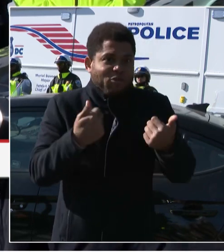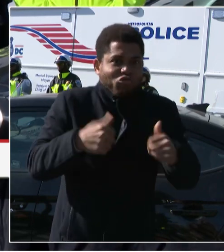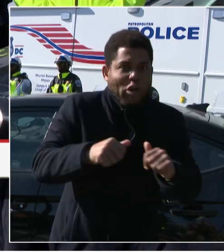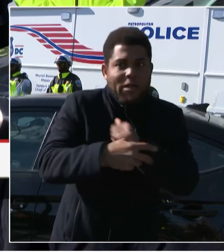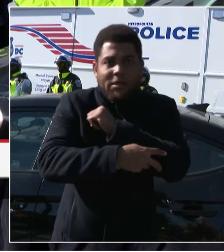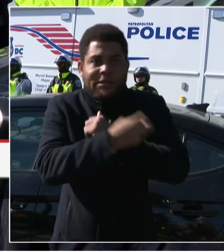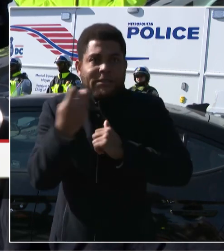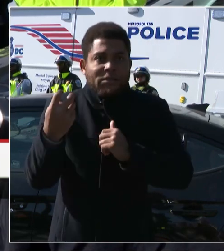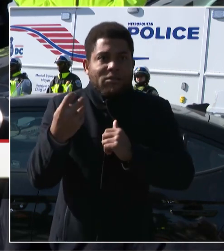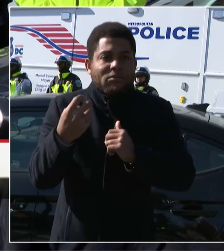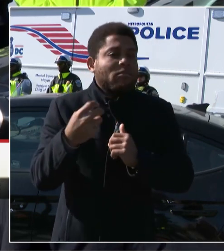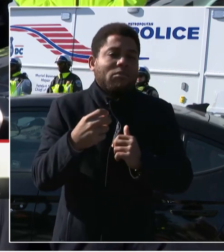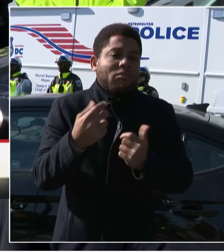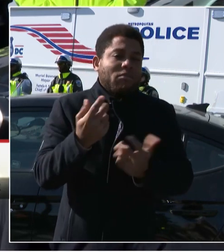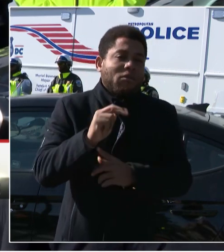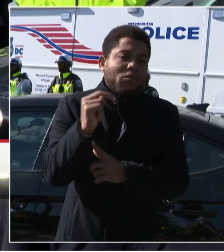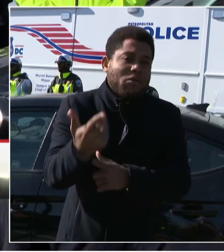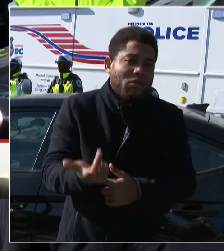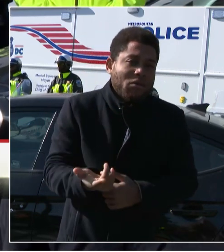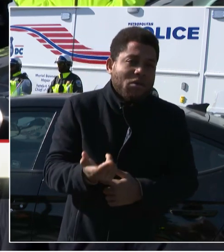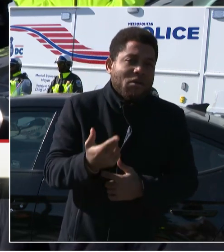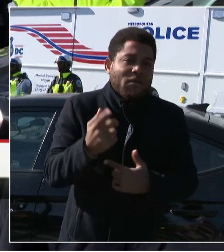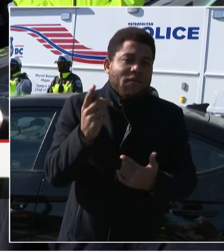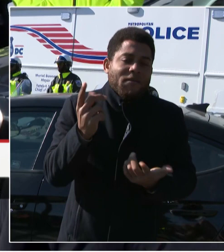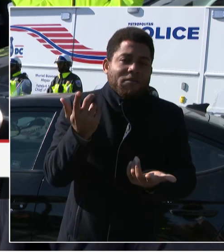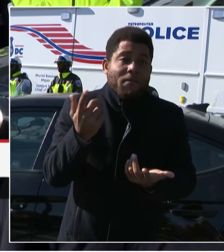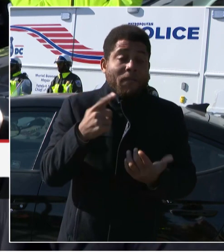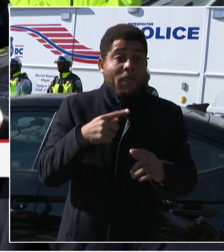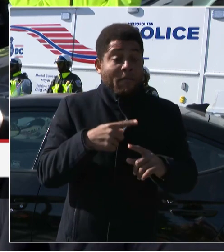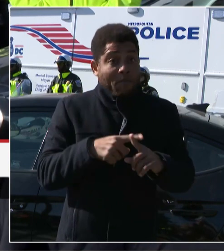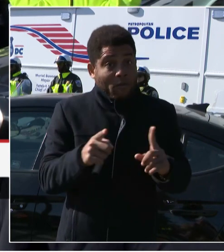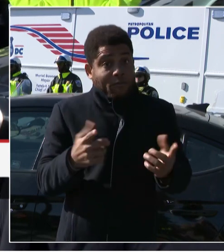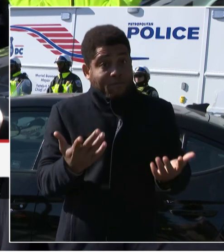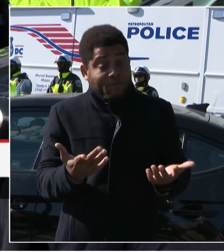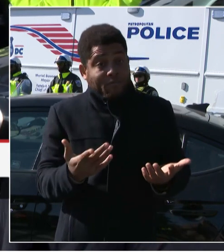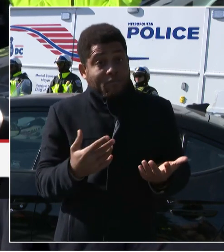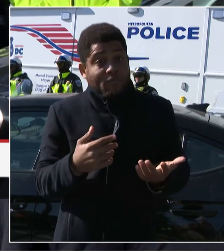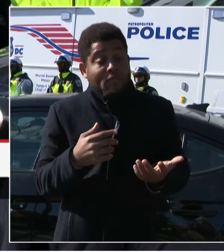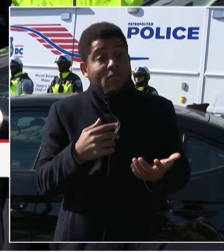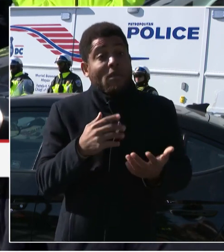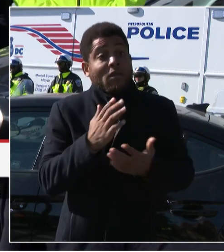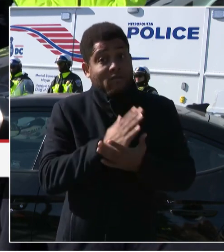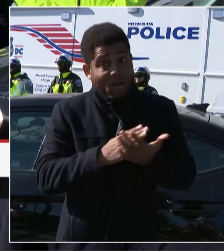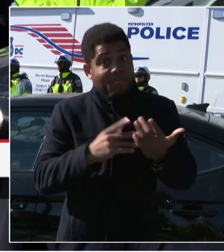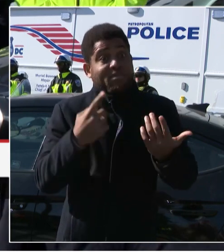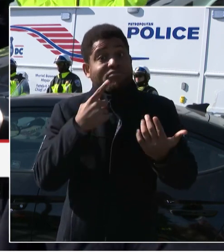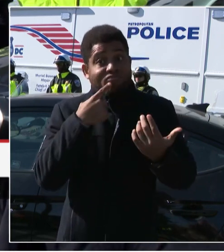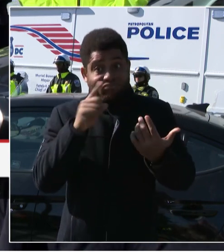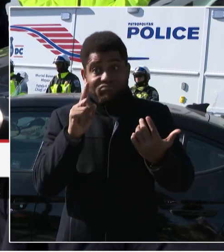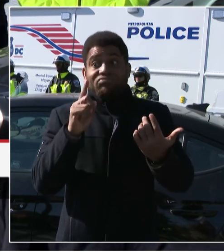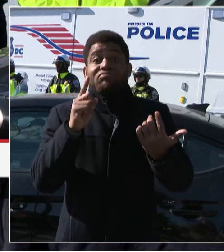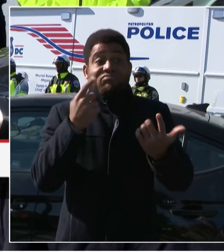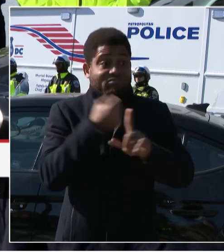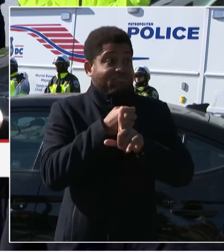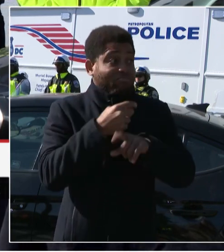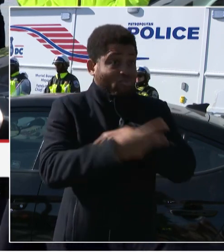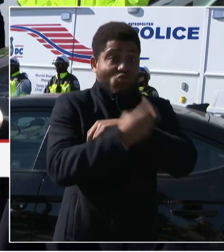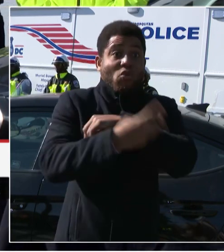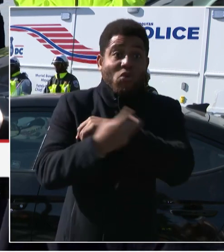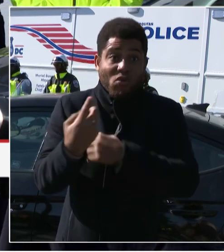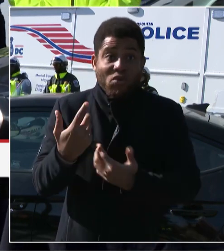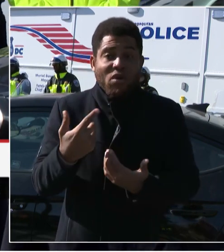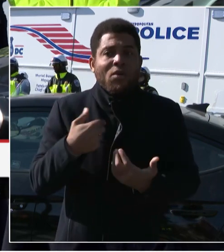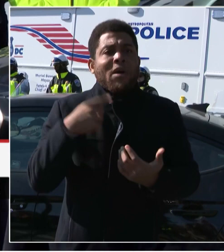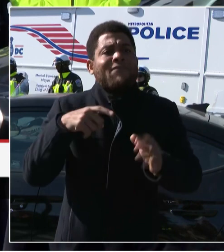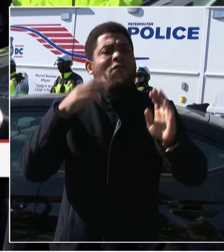in these carjackings and getaway cars and you name it. So we're very focused on cars staying in the hands